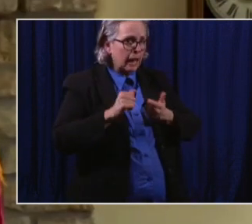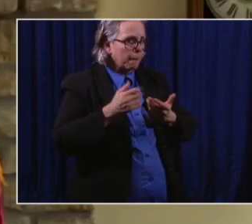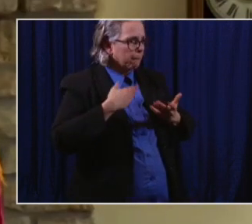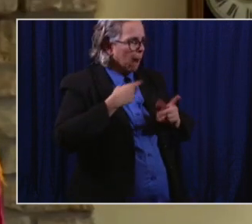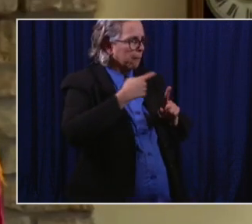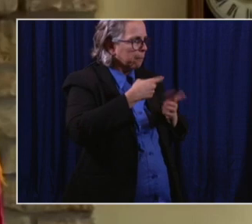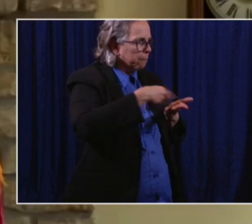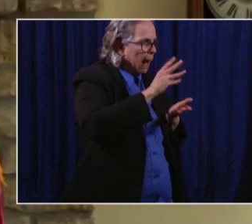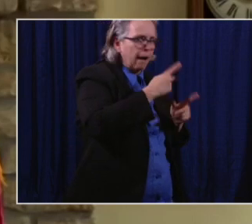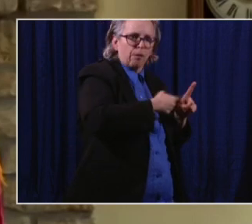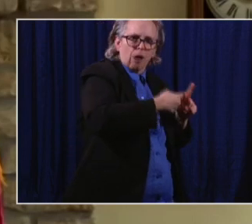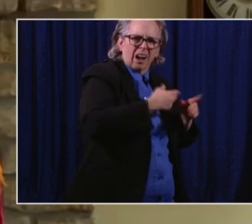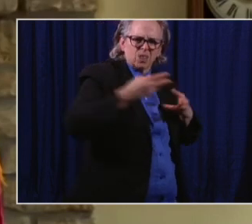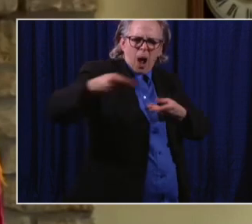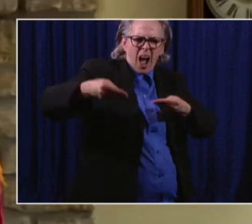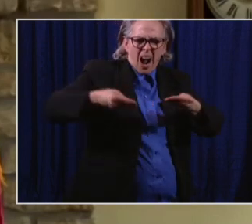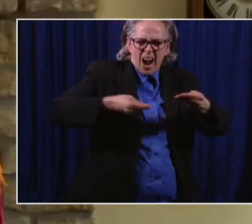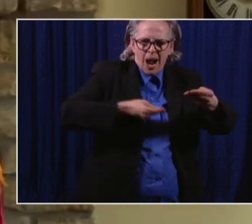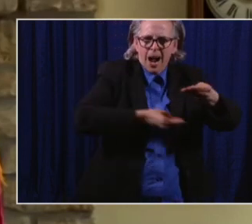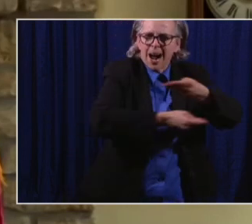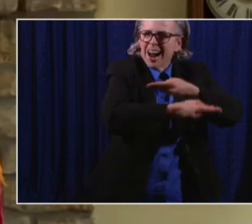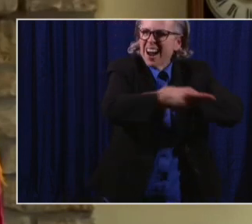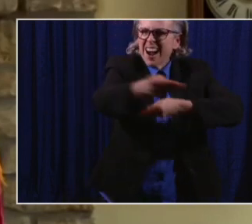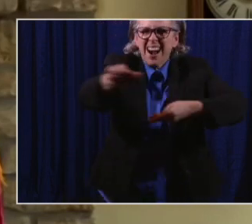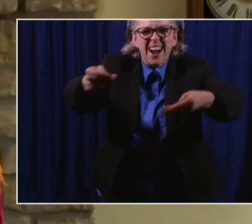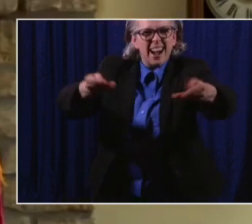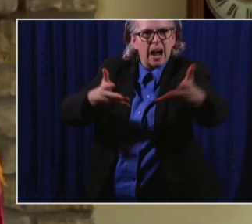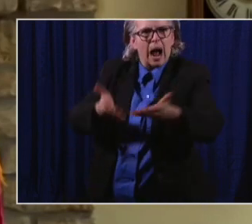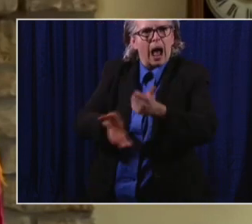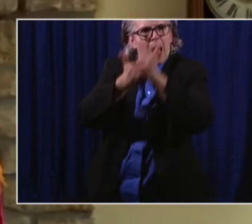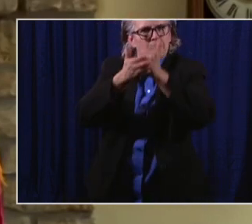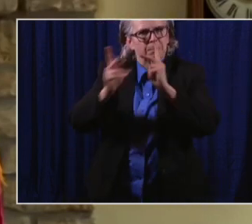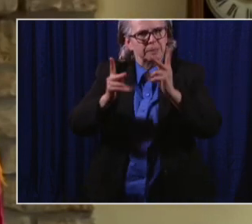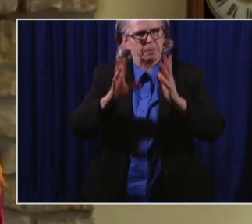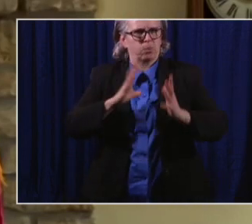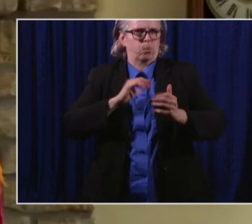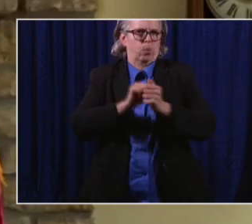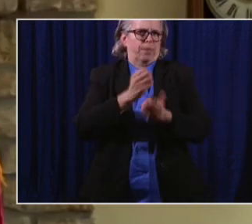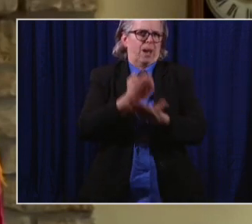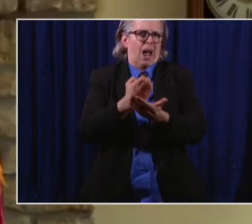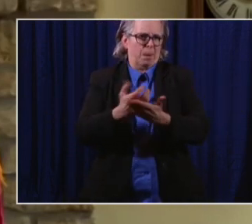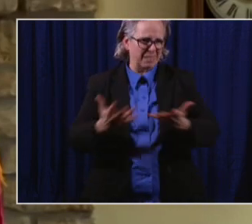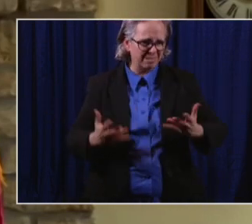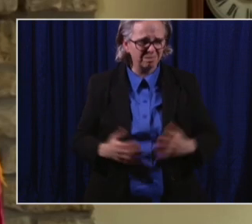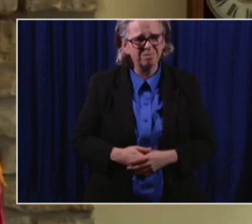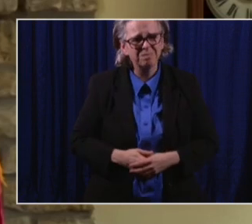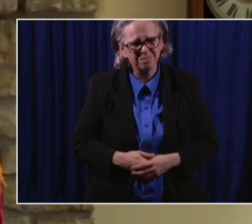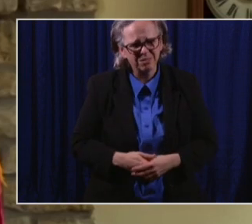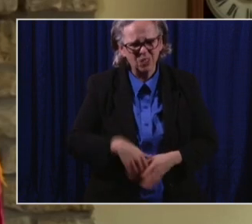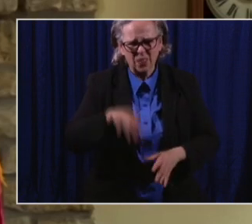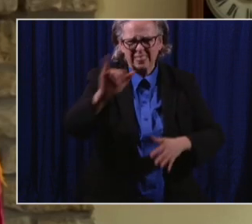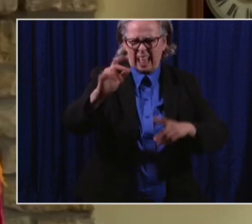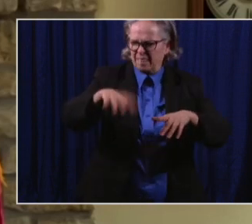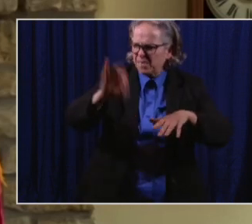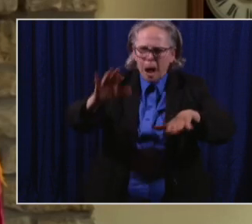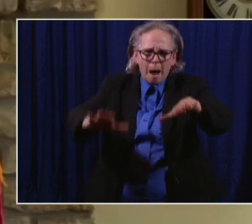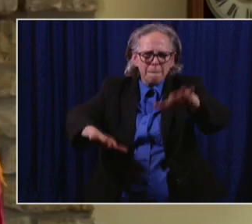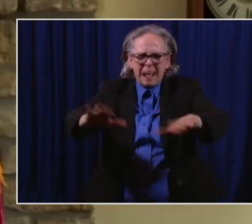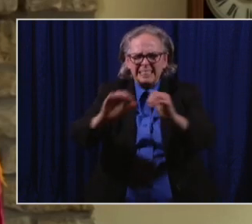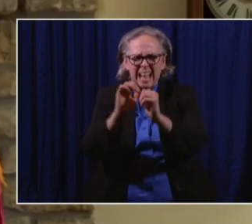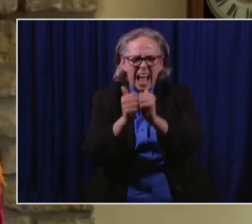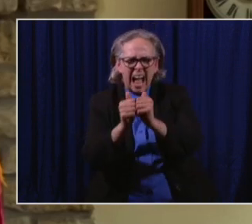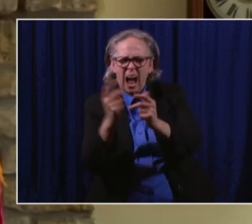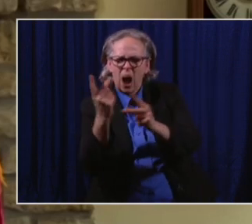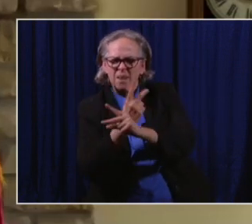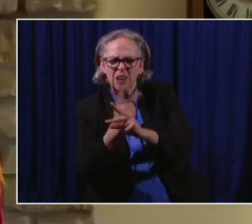I think, as we put this money out. And, what we balance as we look at this is to make sure that